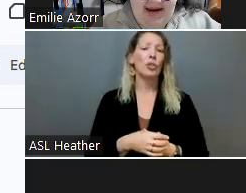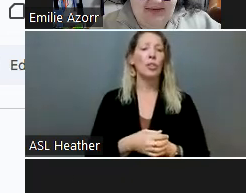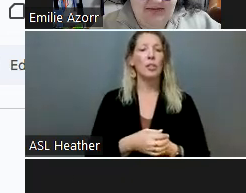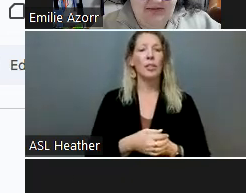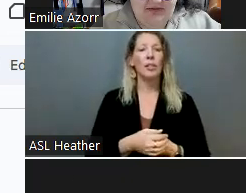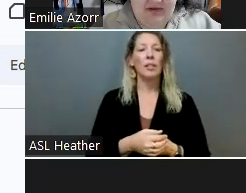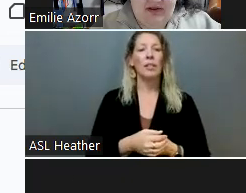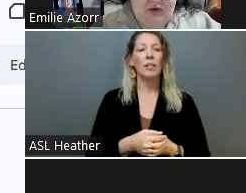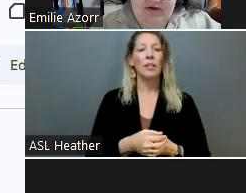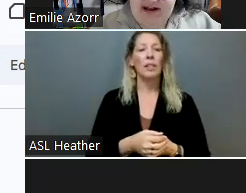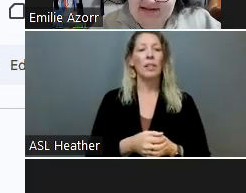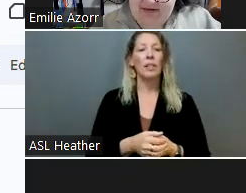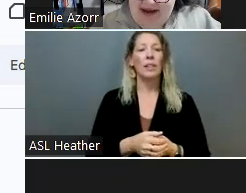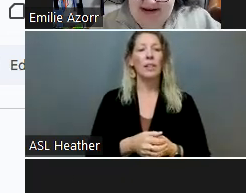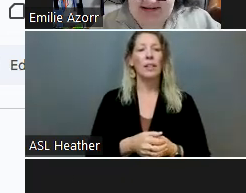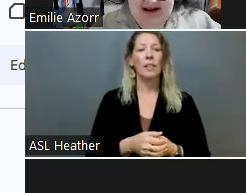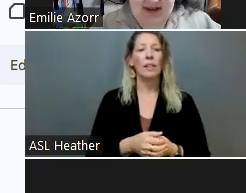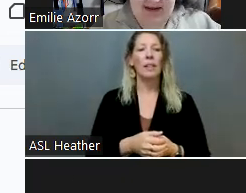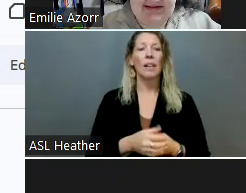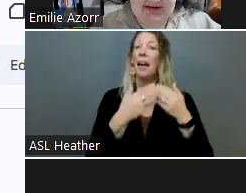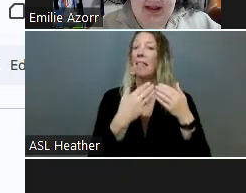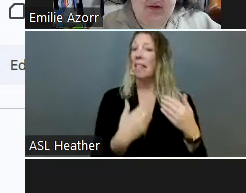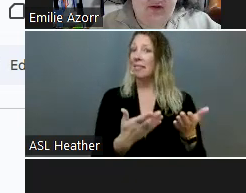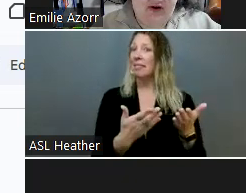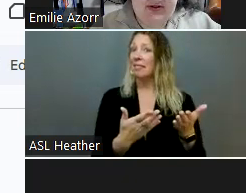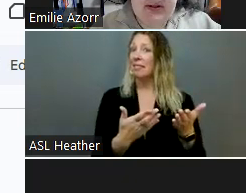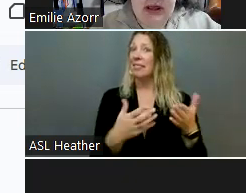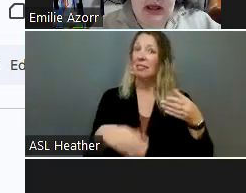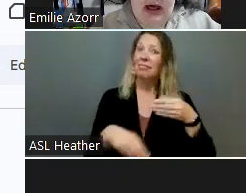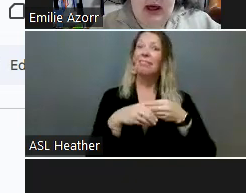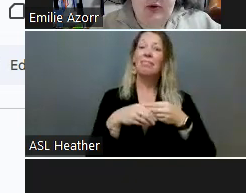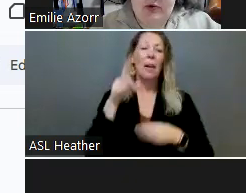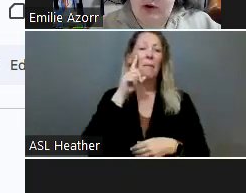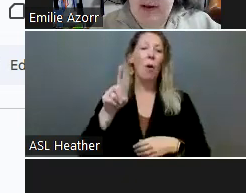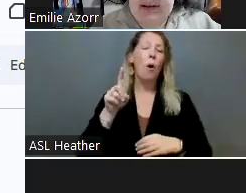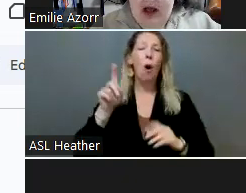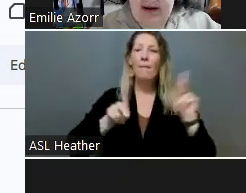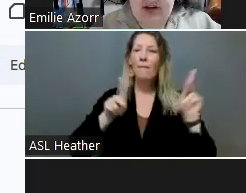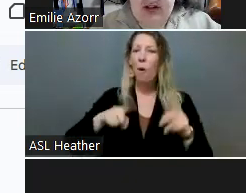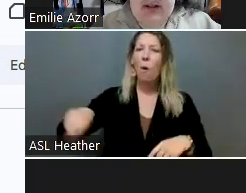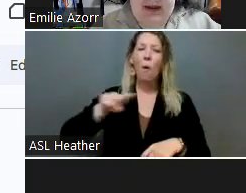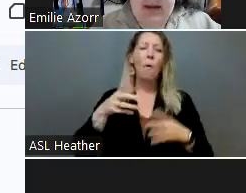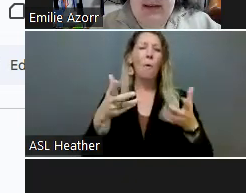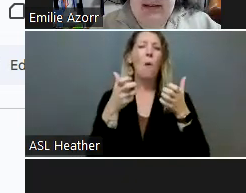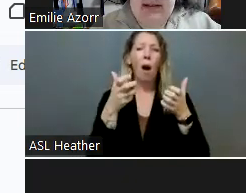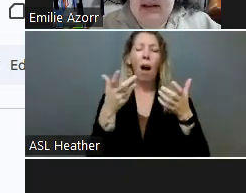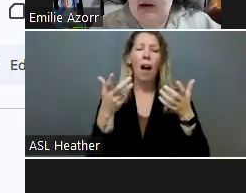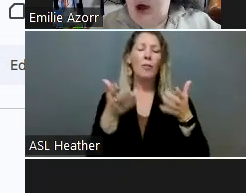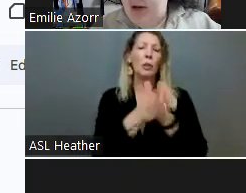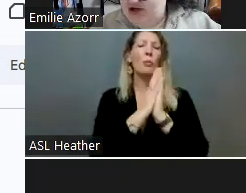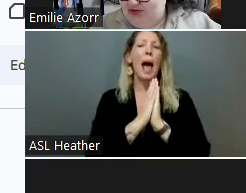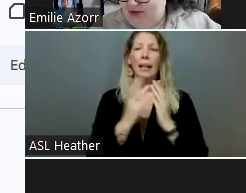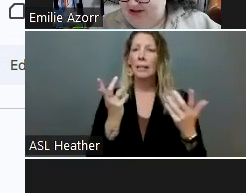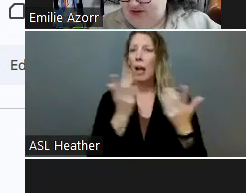and then we've got some appendix documents. So like for folks who would request accommodations, maybe this is